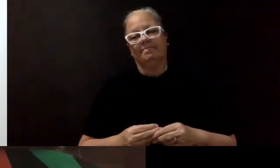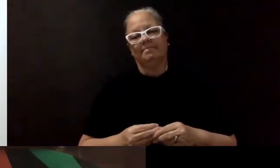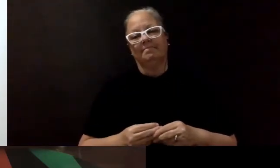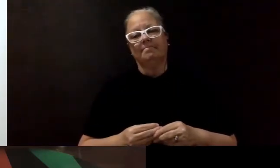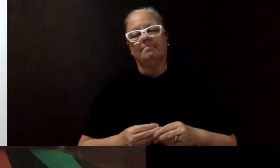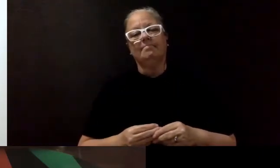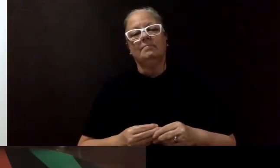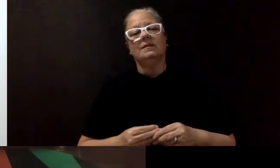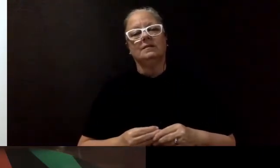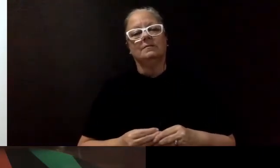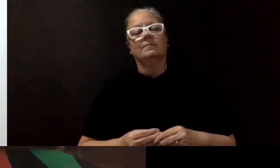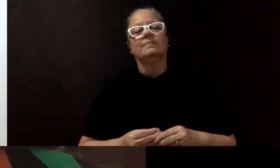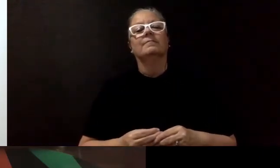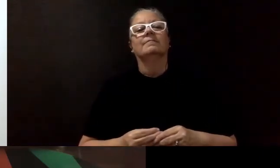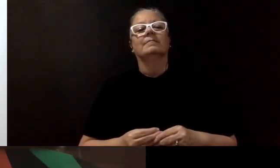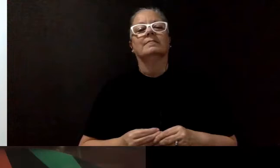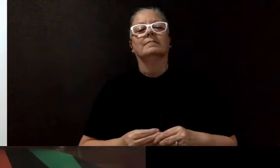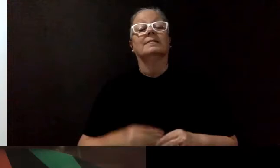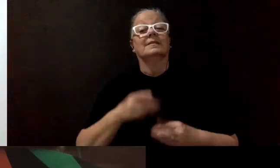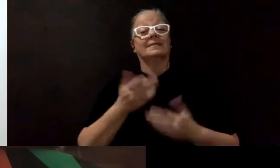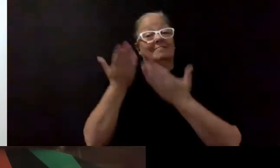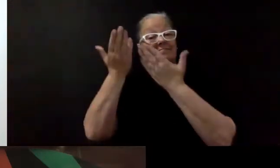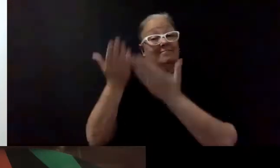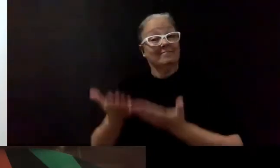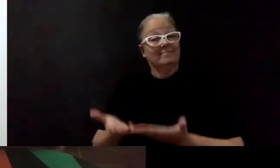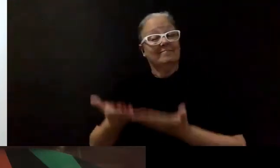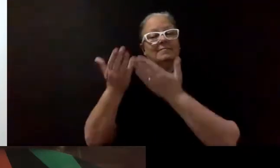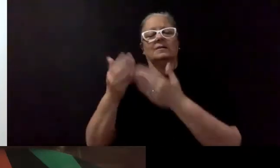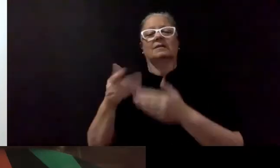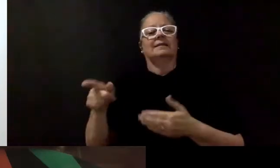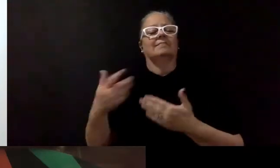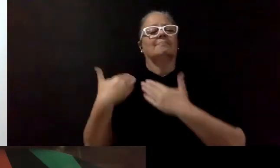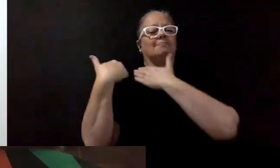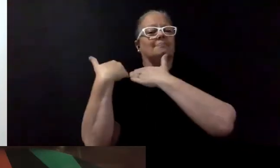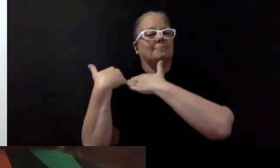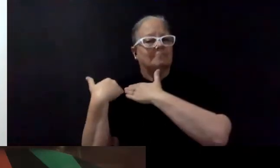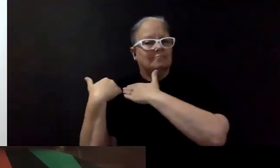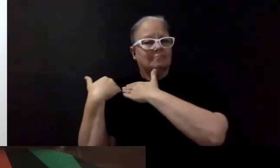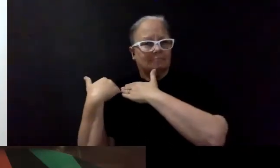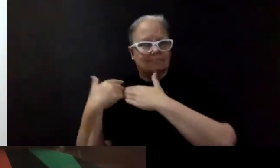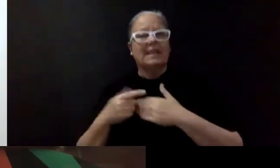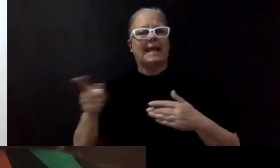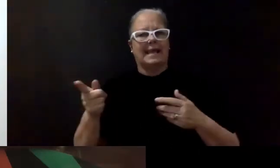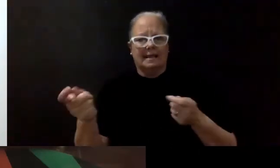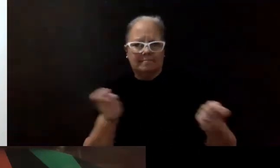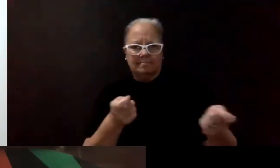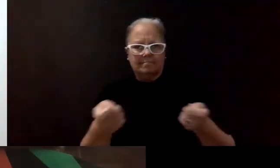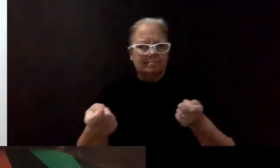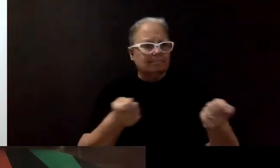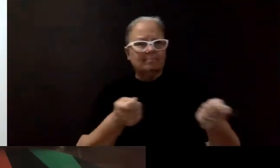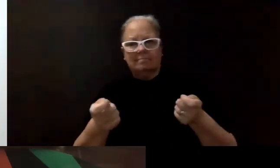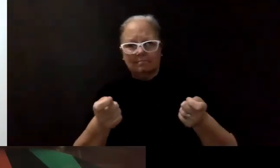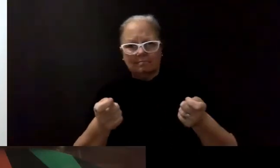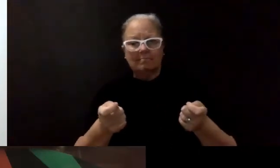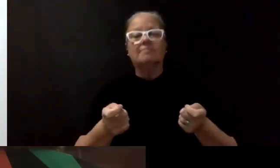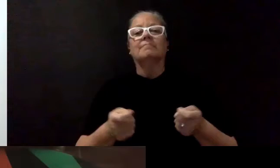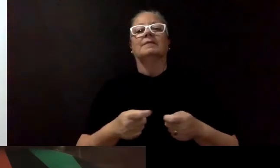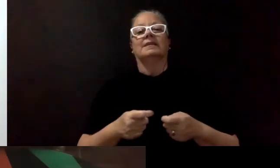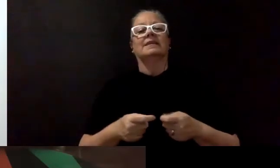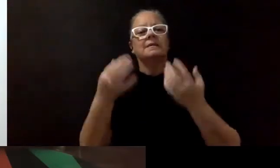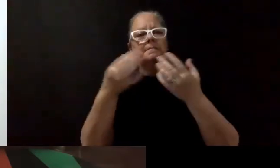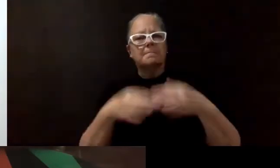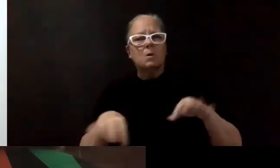At YANS, Matthew is responsible for steering the ship, creating